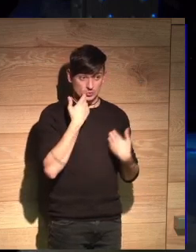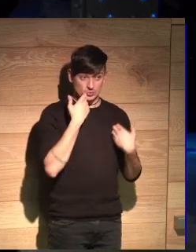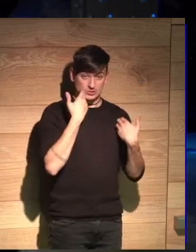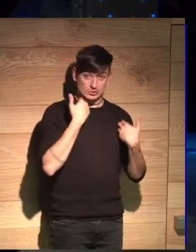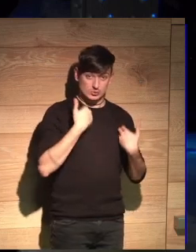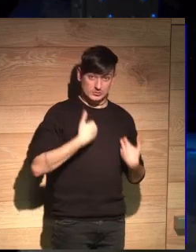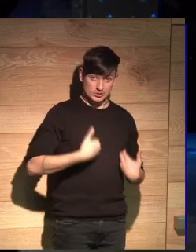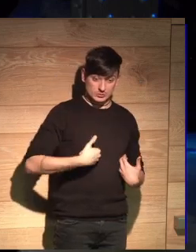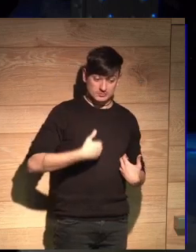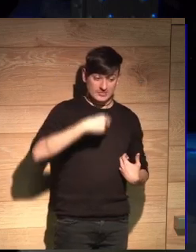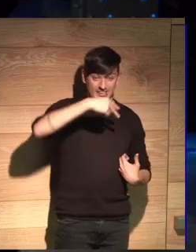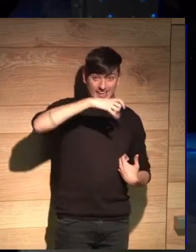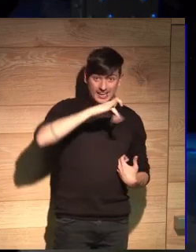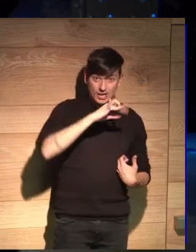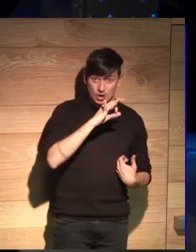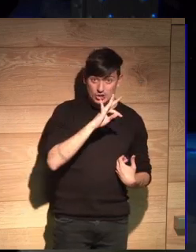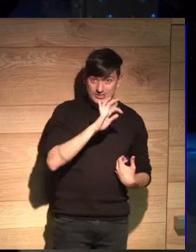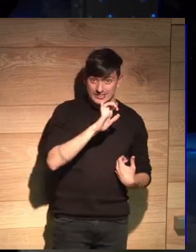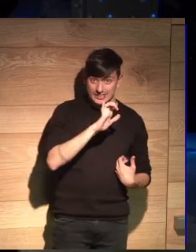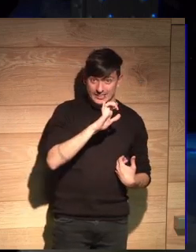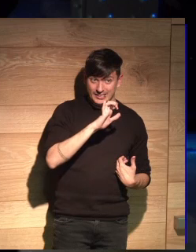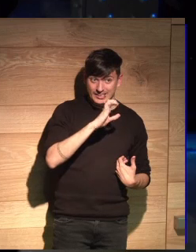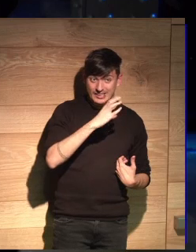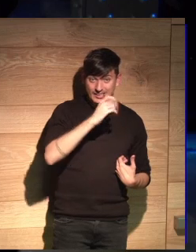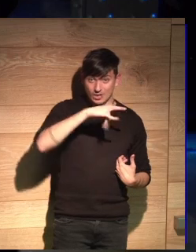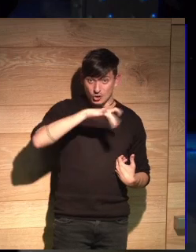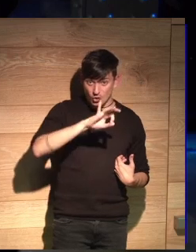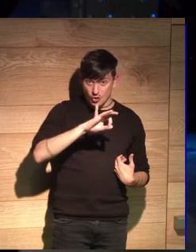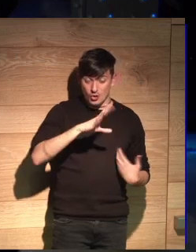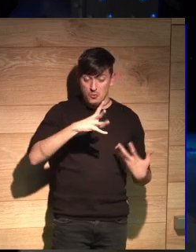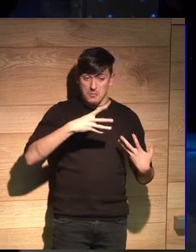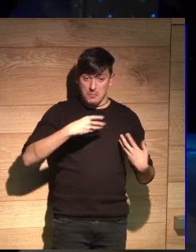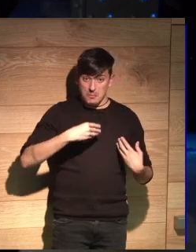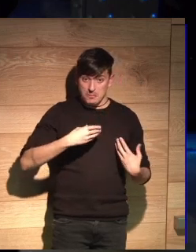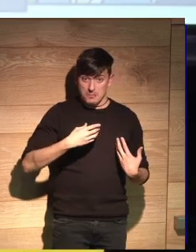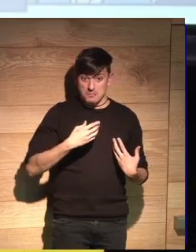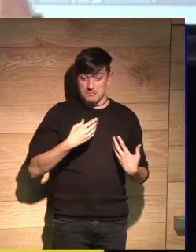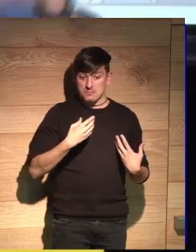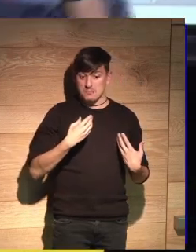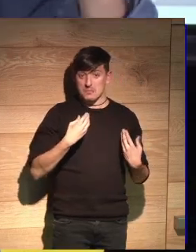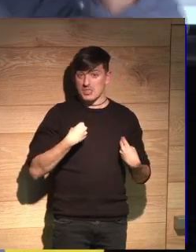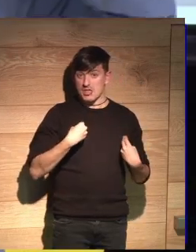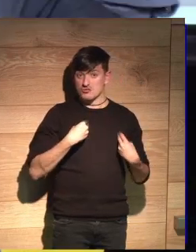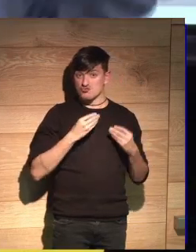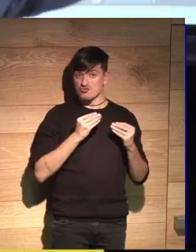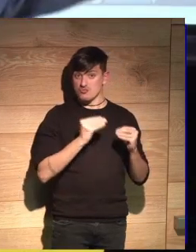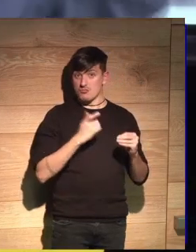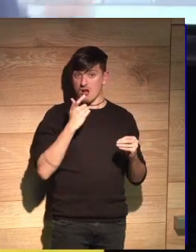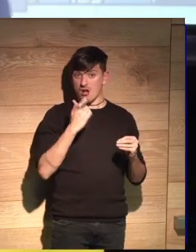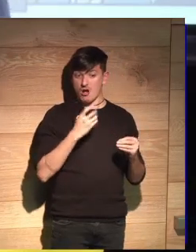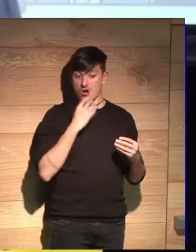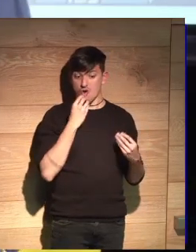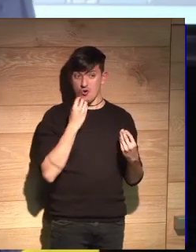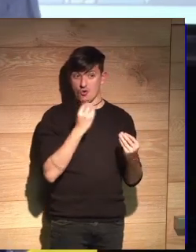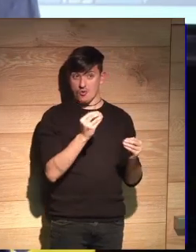which is a neoteny, as according to the days of back in the day, that was always young,